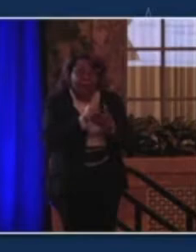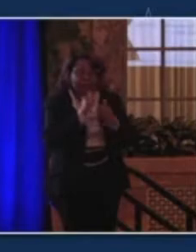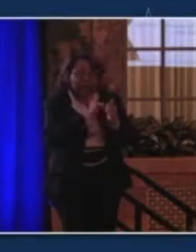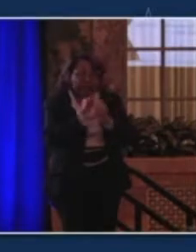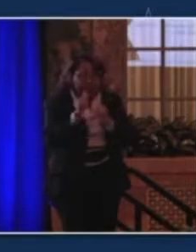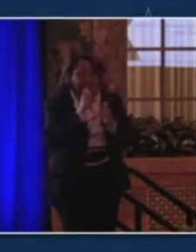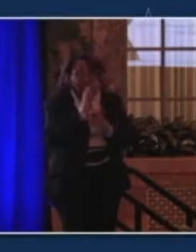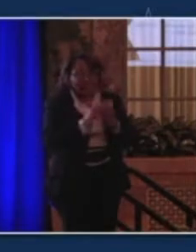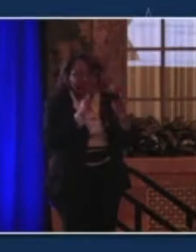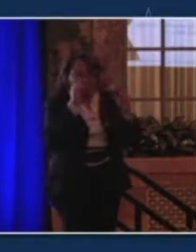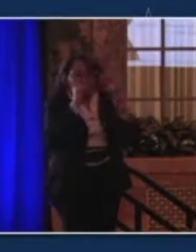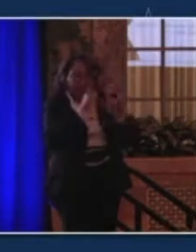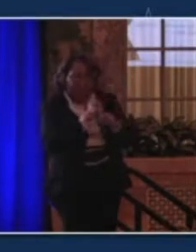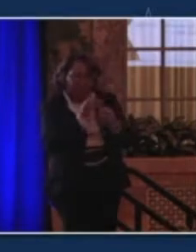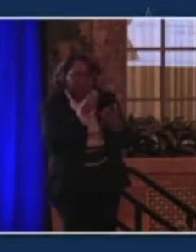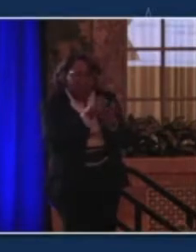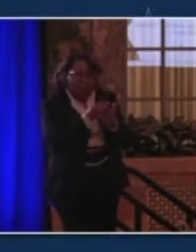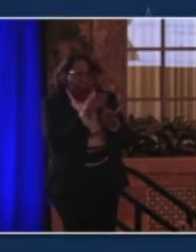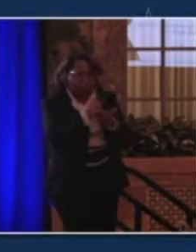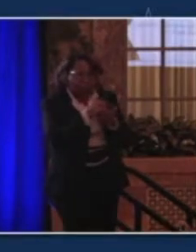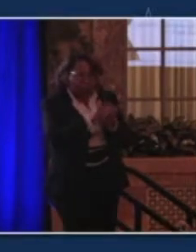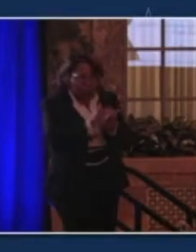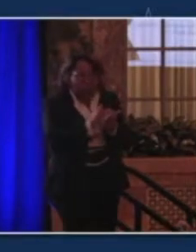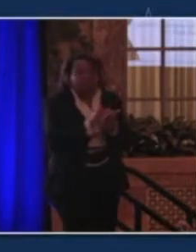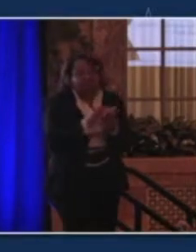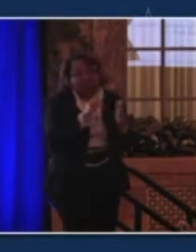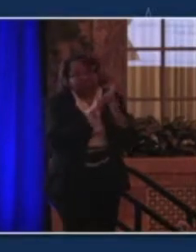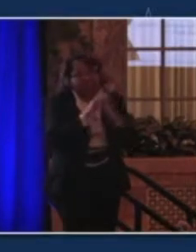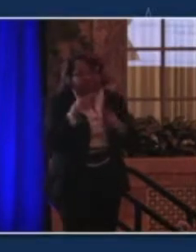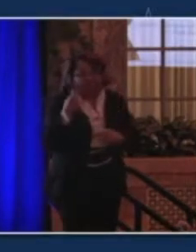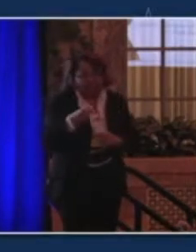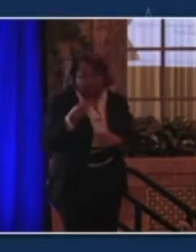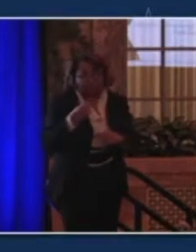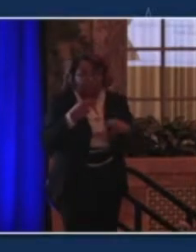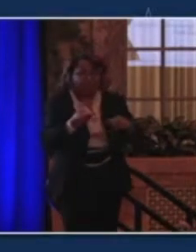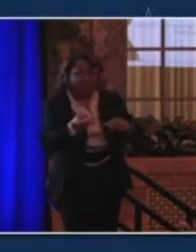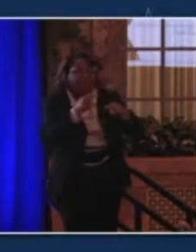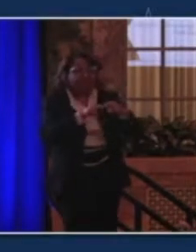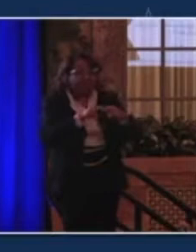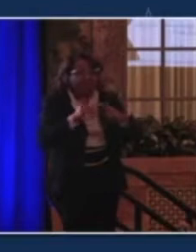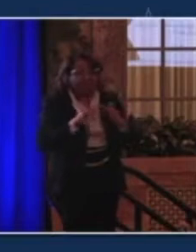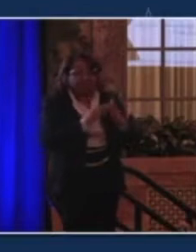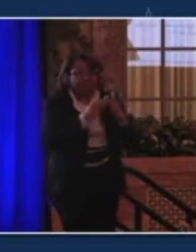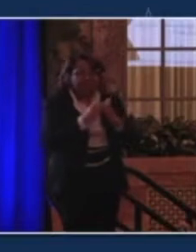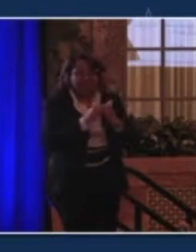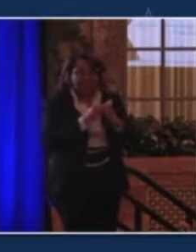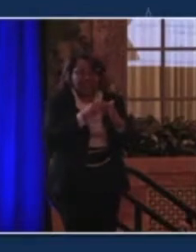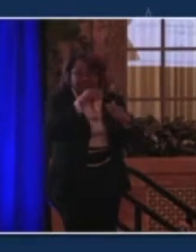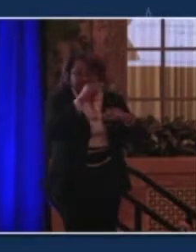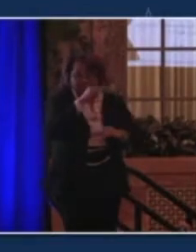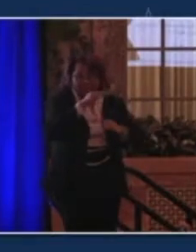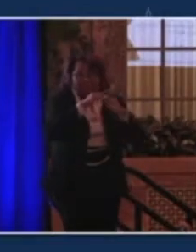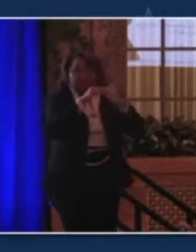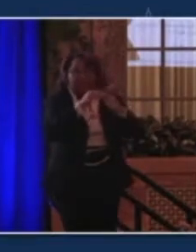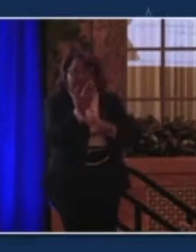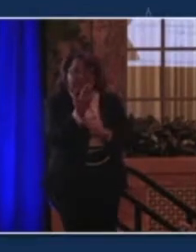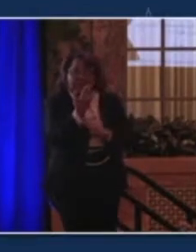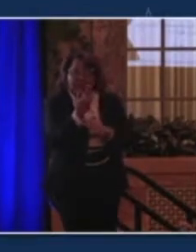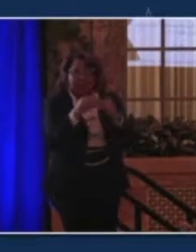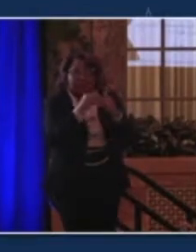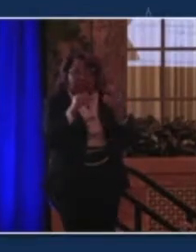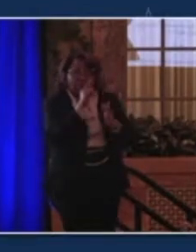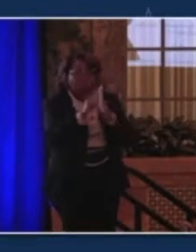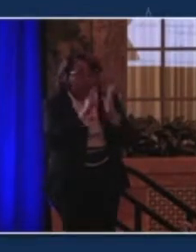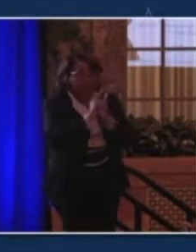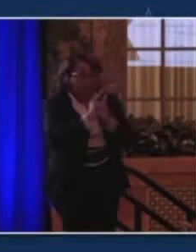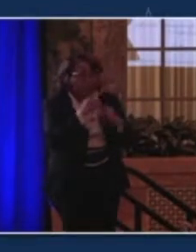complicated budgets in the city's history in recent years, increasing the city's minimum wage to $15 an hour, making